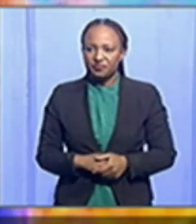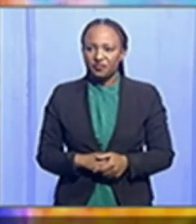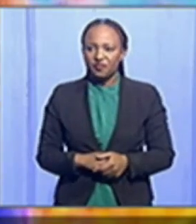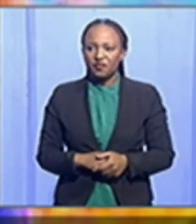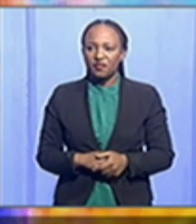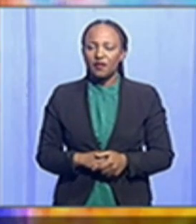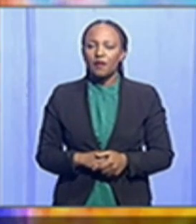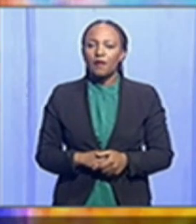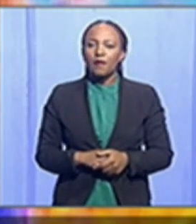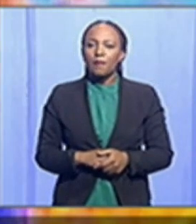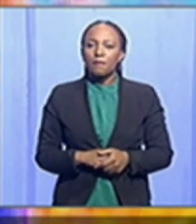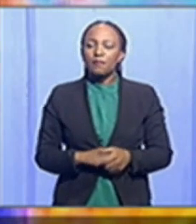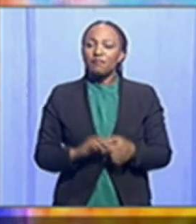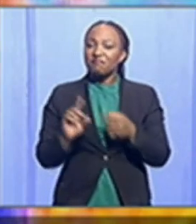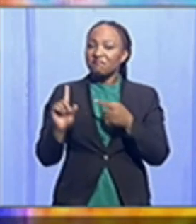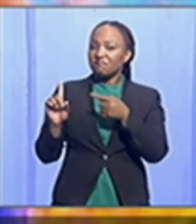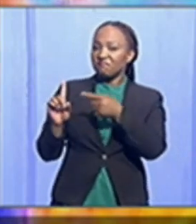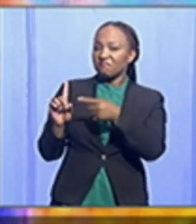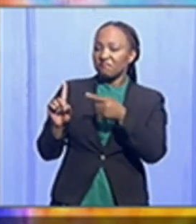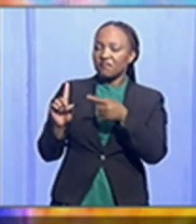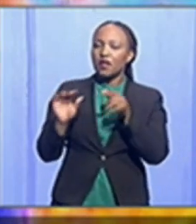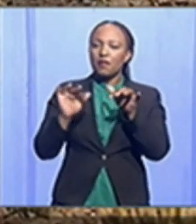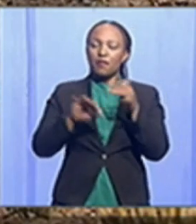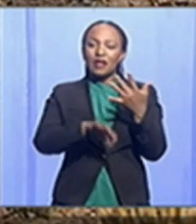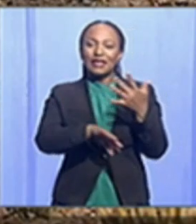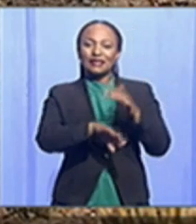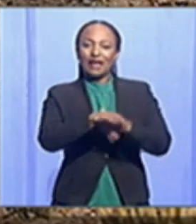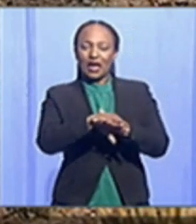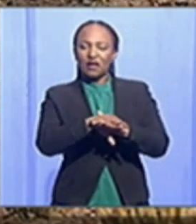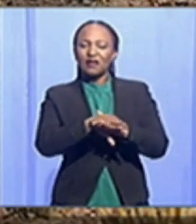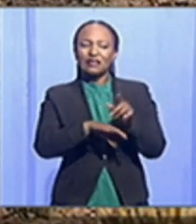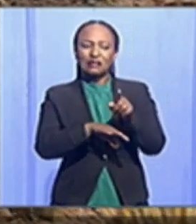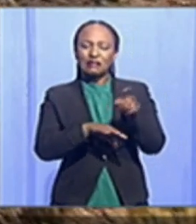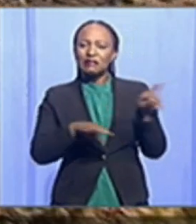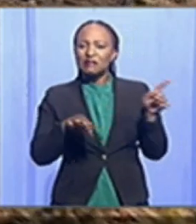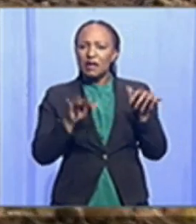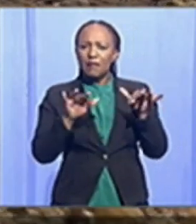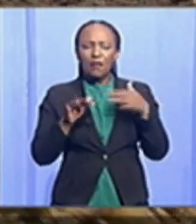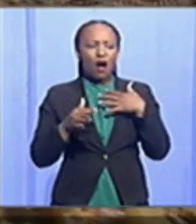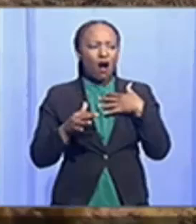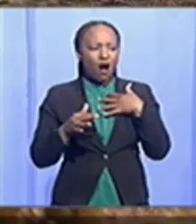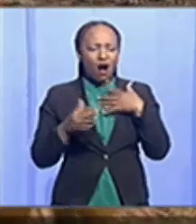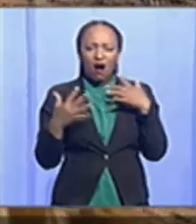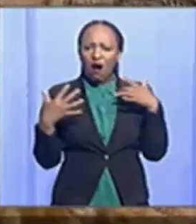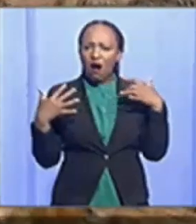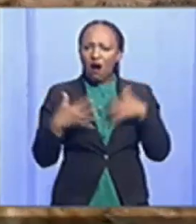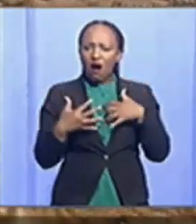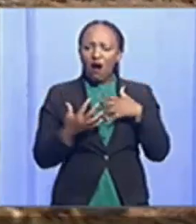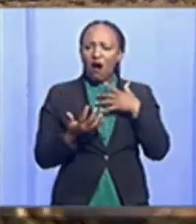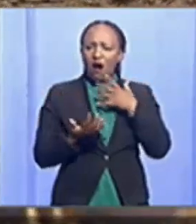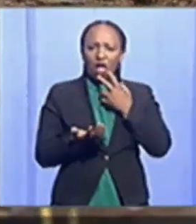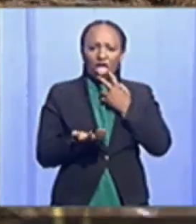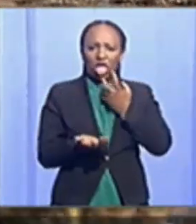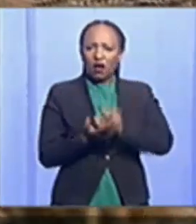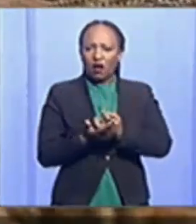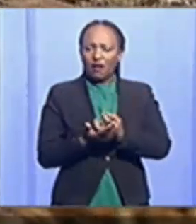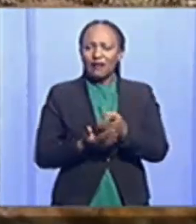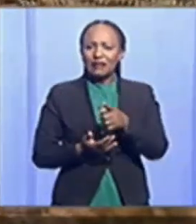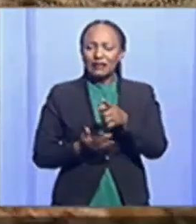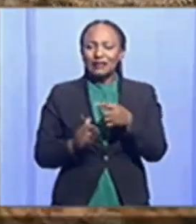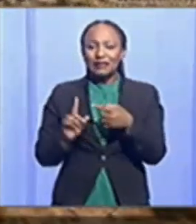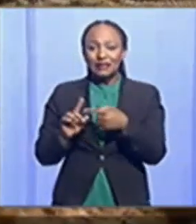Loso lwa ga Joseph Maimela le thusitse barutwana ba le bantsi le setšhaba sotlhe. Barutwana kwa sekolong segolwane sa Gabo ba